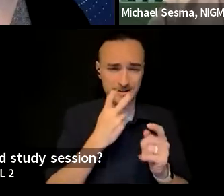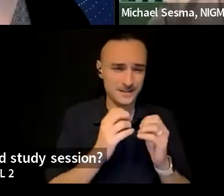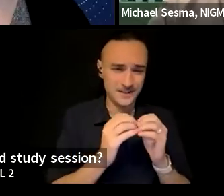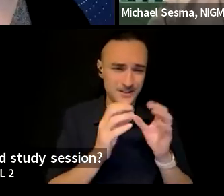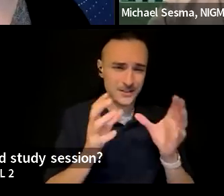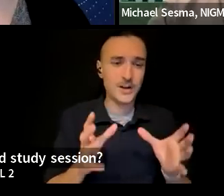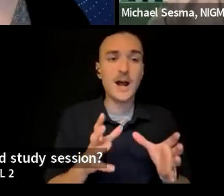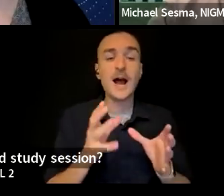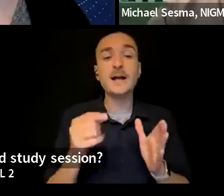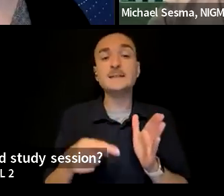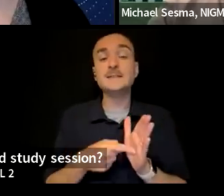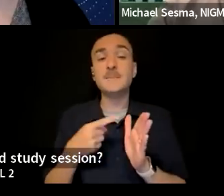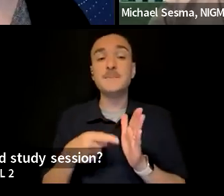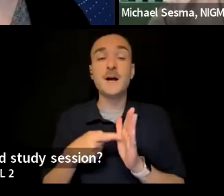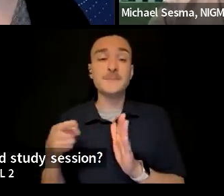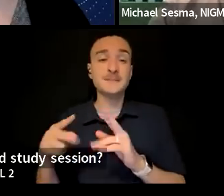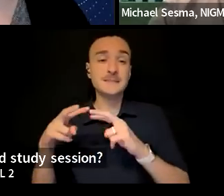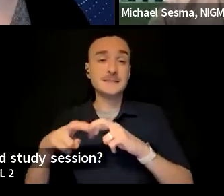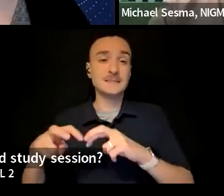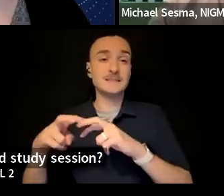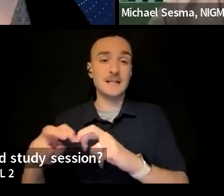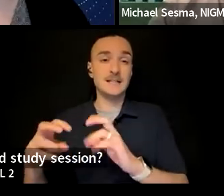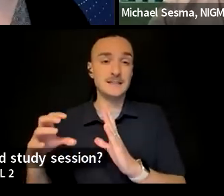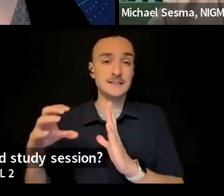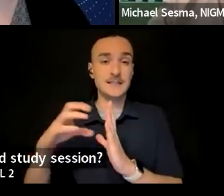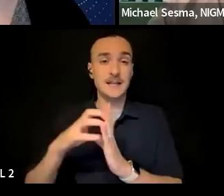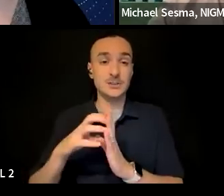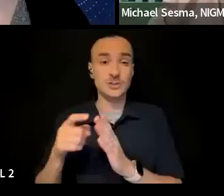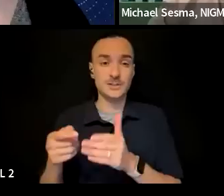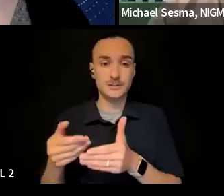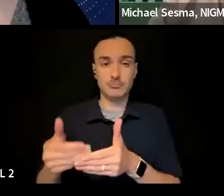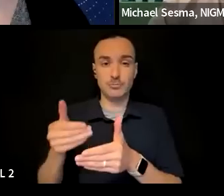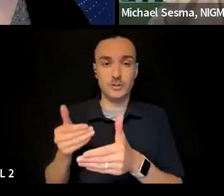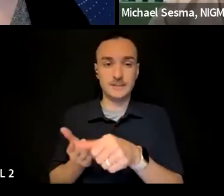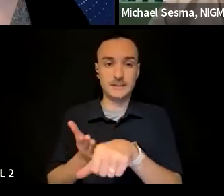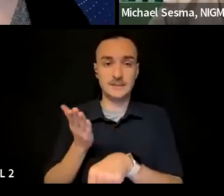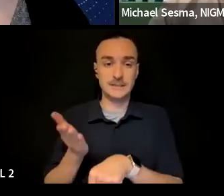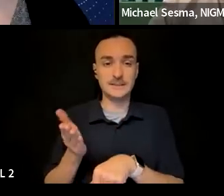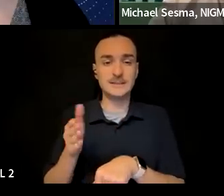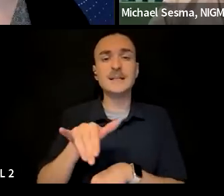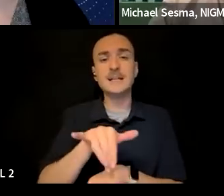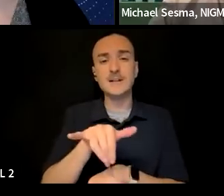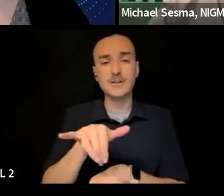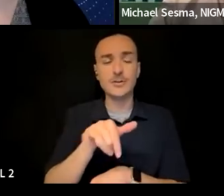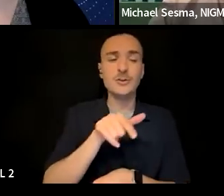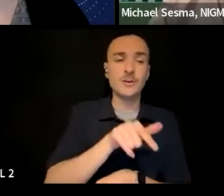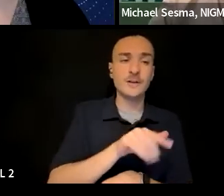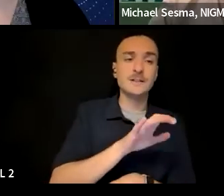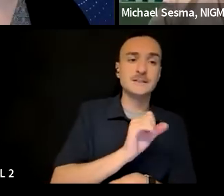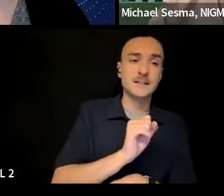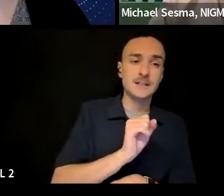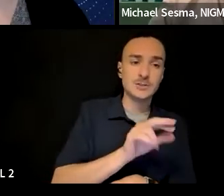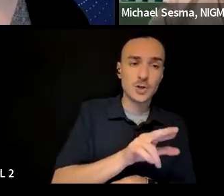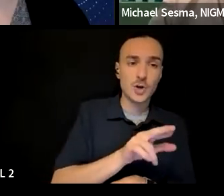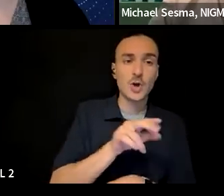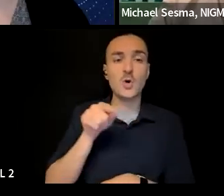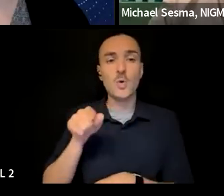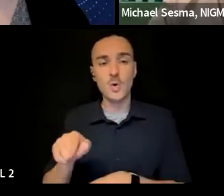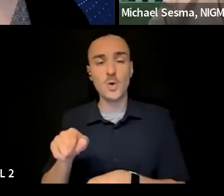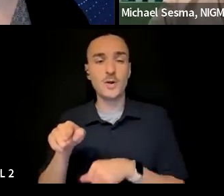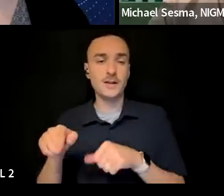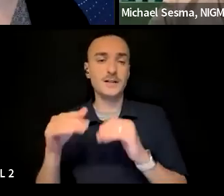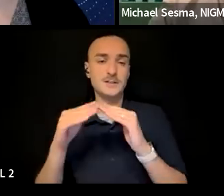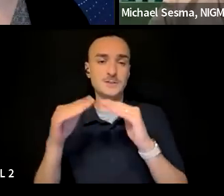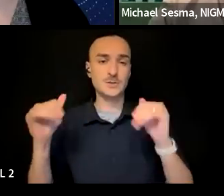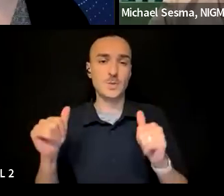is pre-existing, and you'll be able to see on either CSR's or the Institute's website what topics they cover and